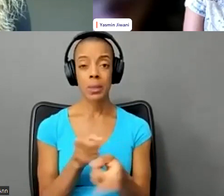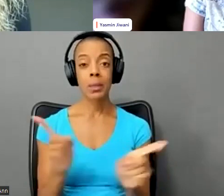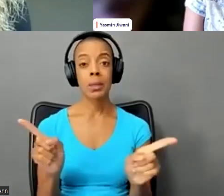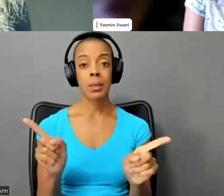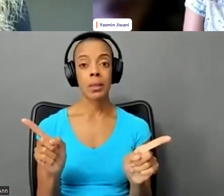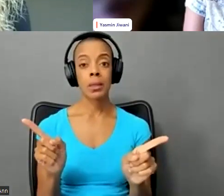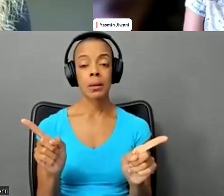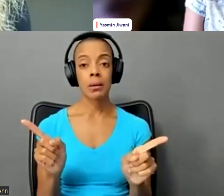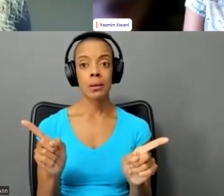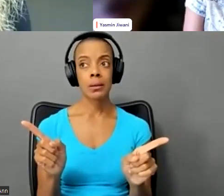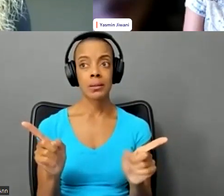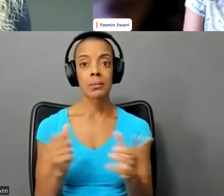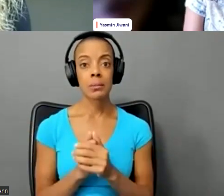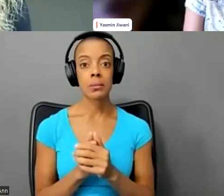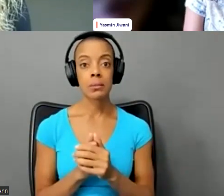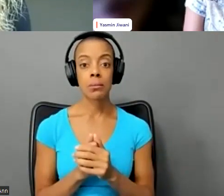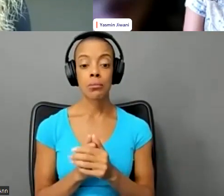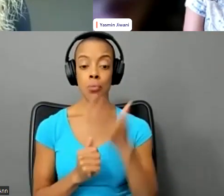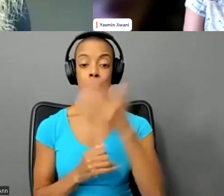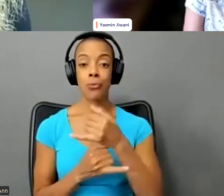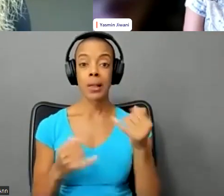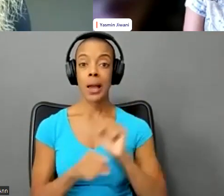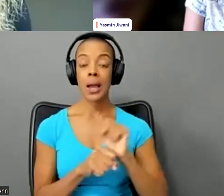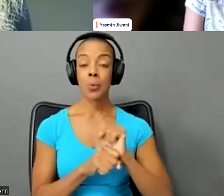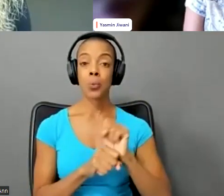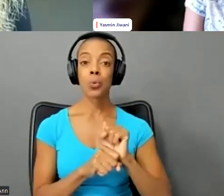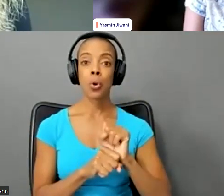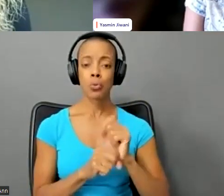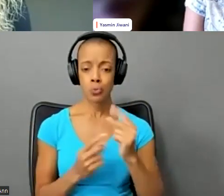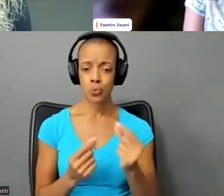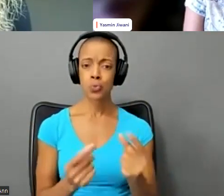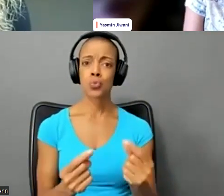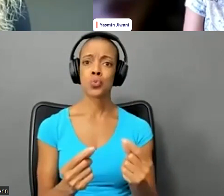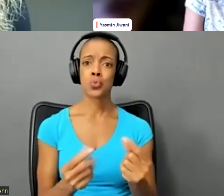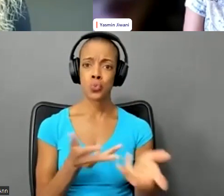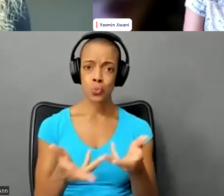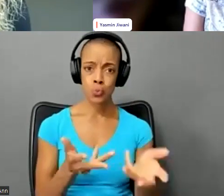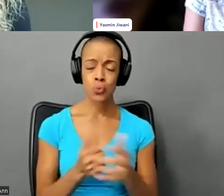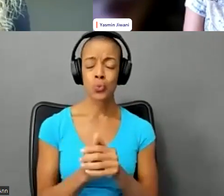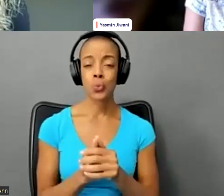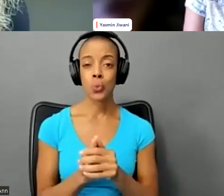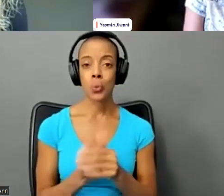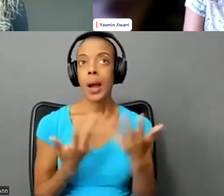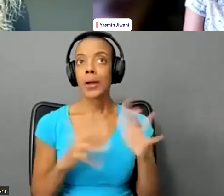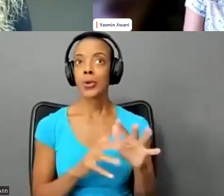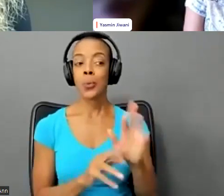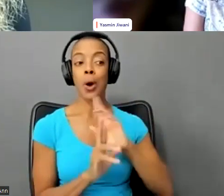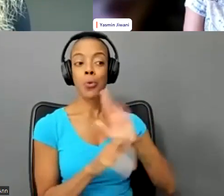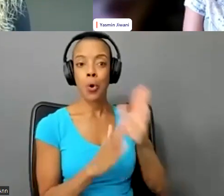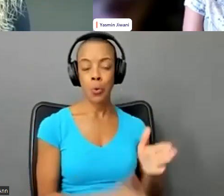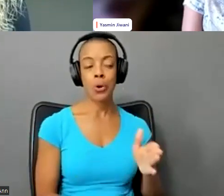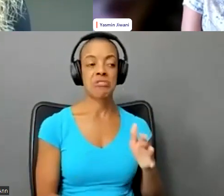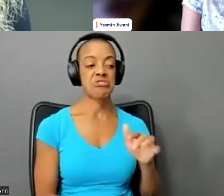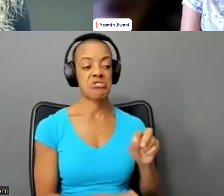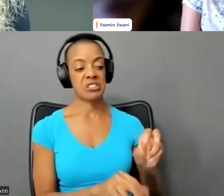Because you do that on a lot of your frontline work. And sometimes in media, I don't want to vilify reporters, because I worked with a lot of good reporters in